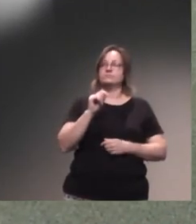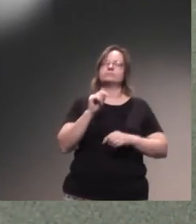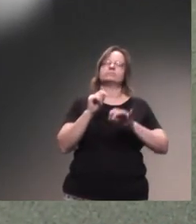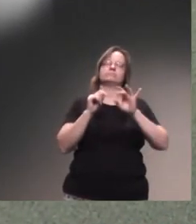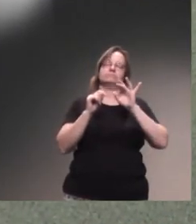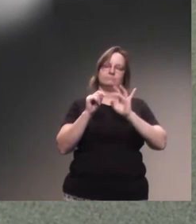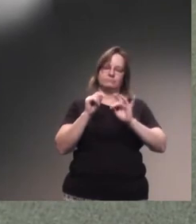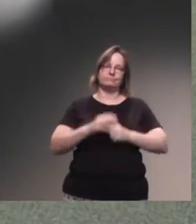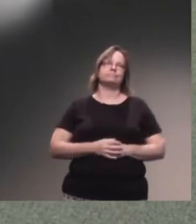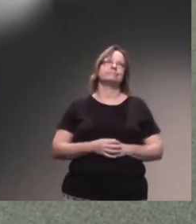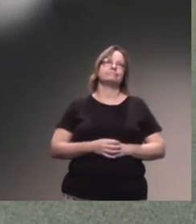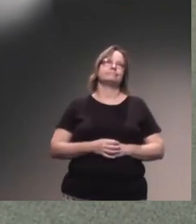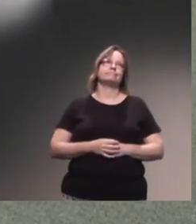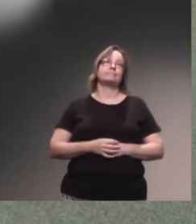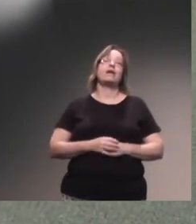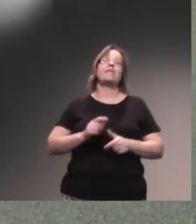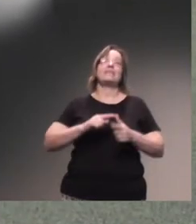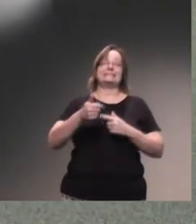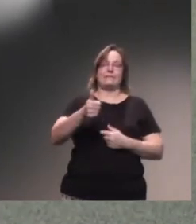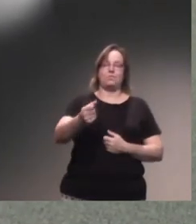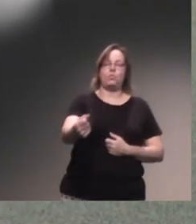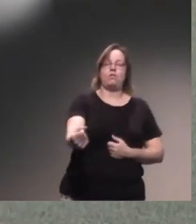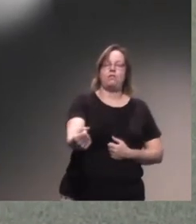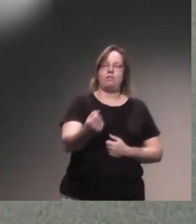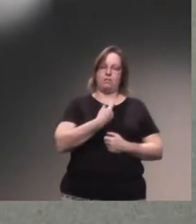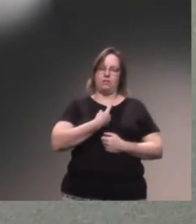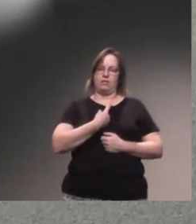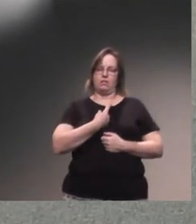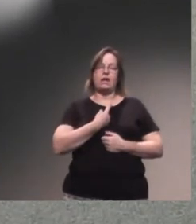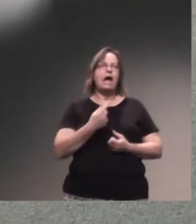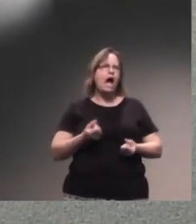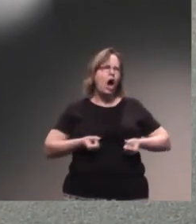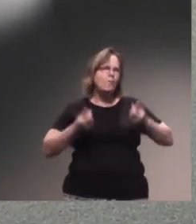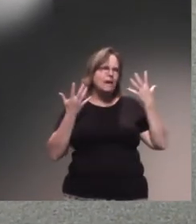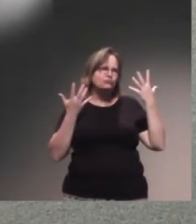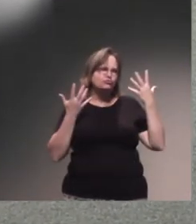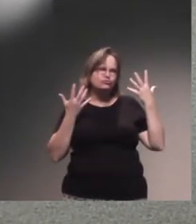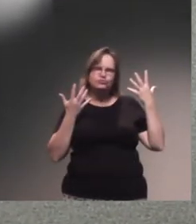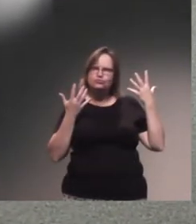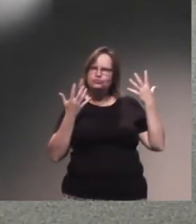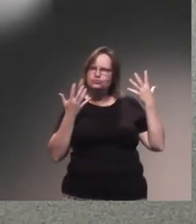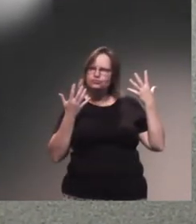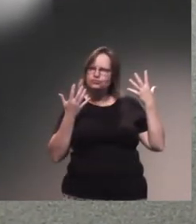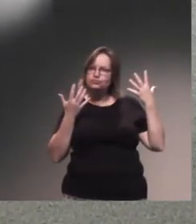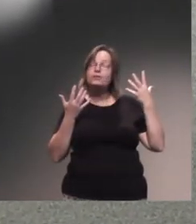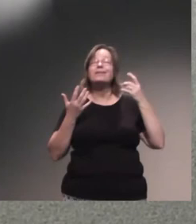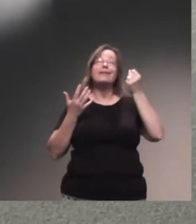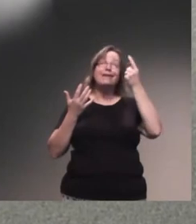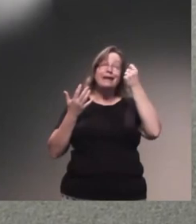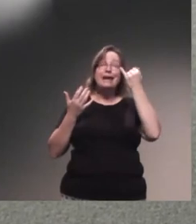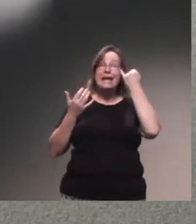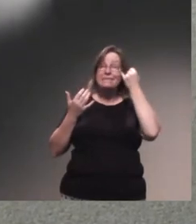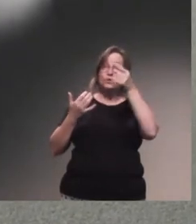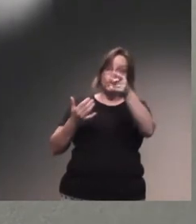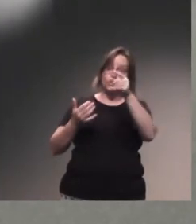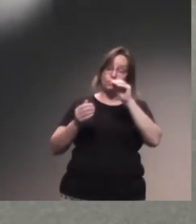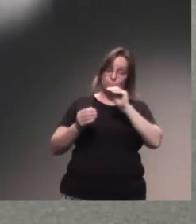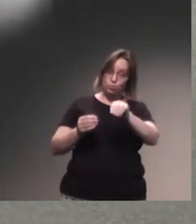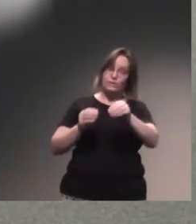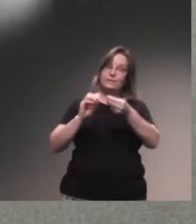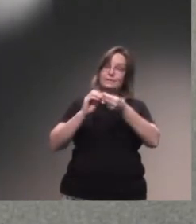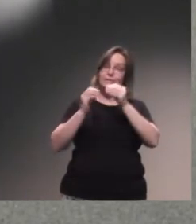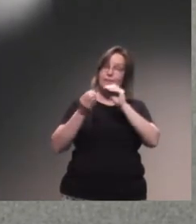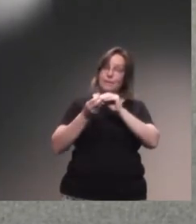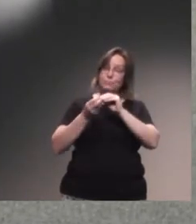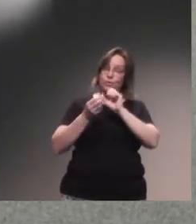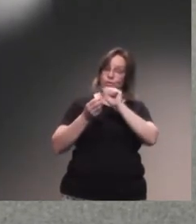Then wait for a prompt asking you for the amount. Now, if you get eager and you enter the amount before you get that prompt, it's okay. They'll just